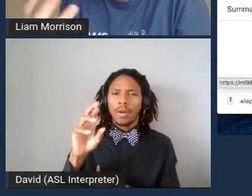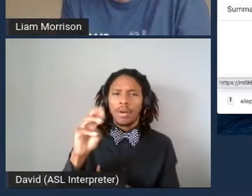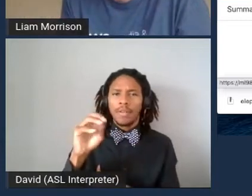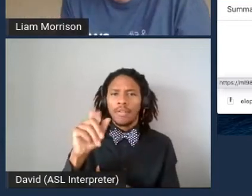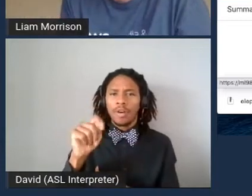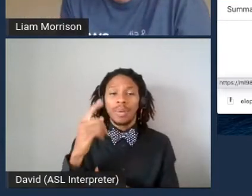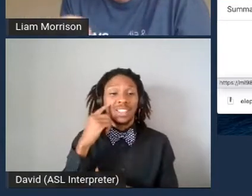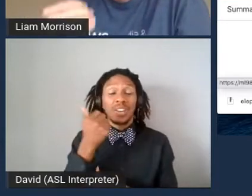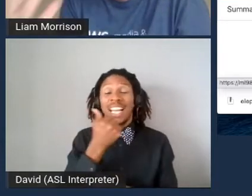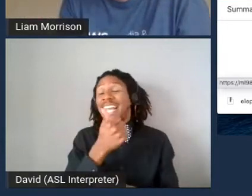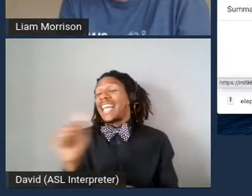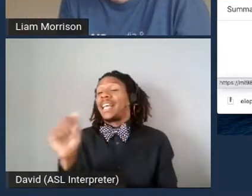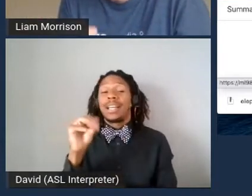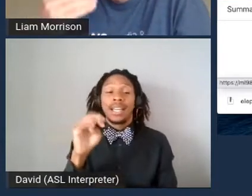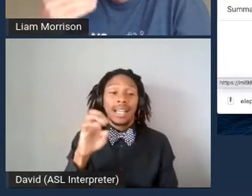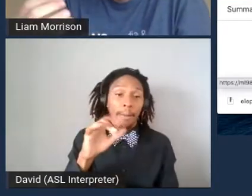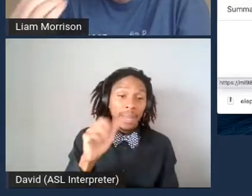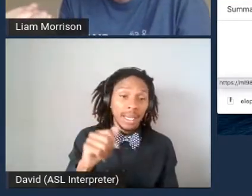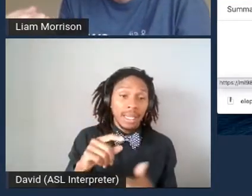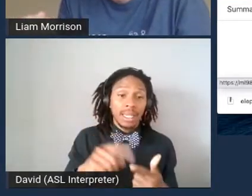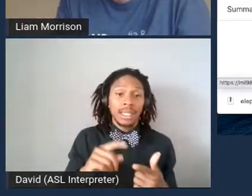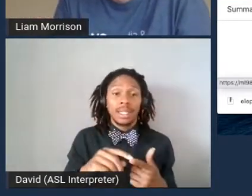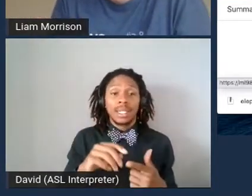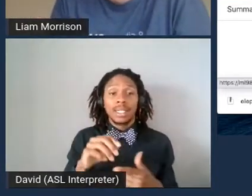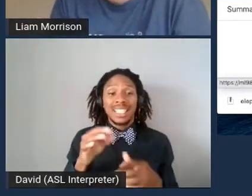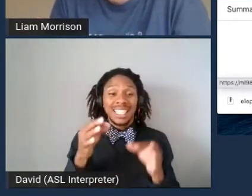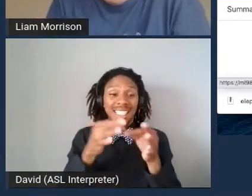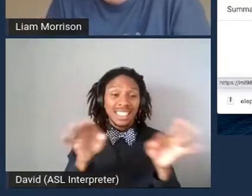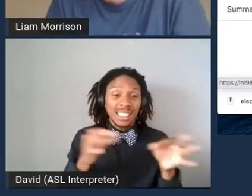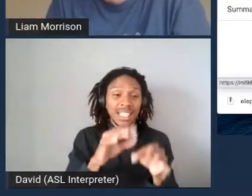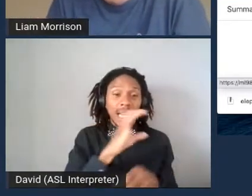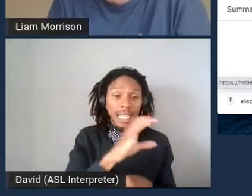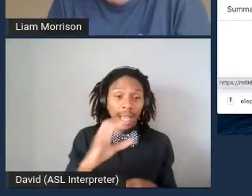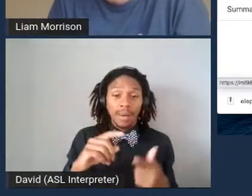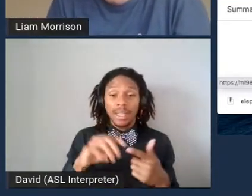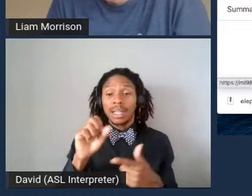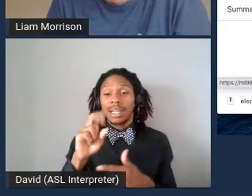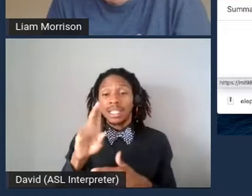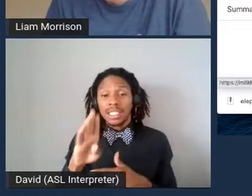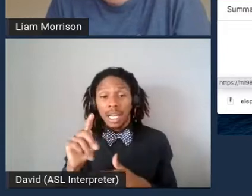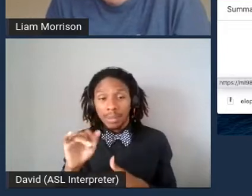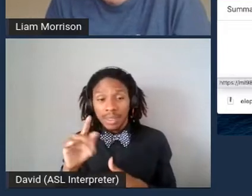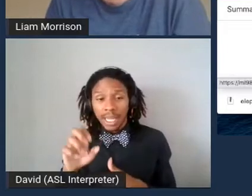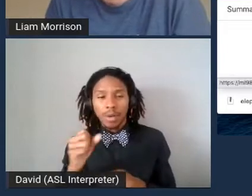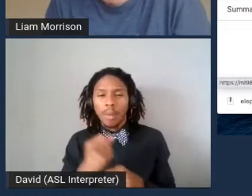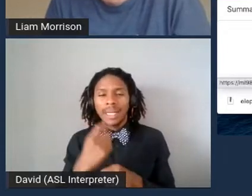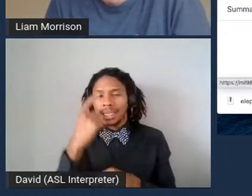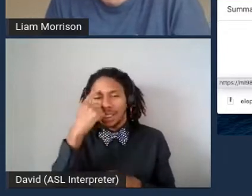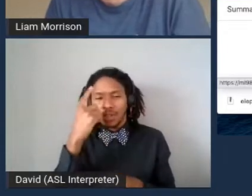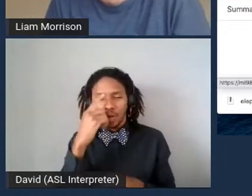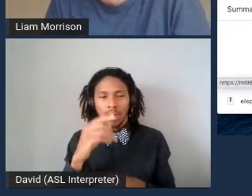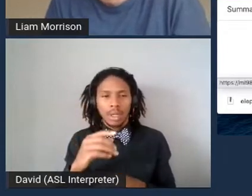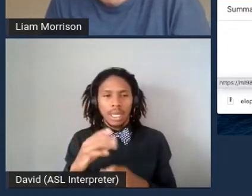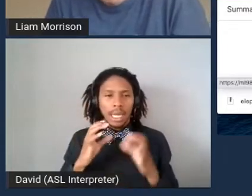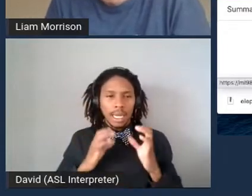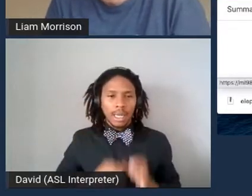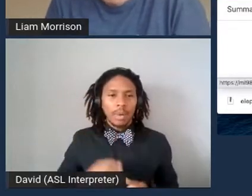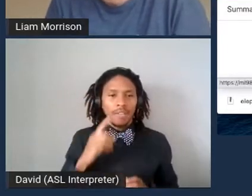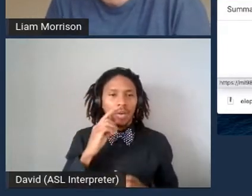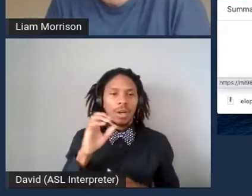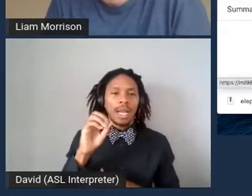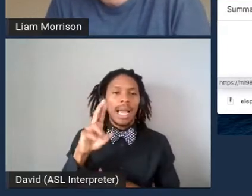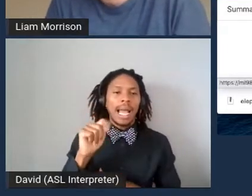any media format. So subtitles, like what formats make sense for a media customer for the output of our